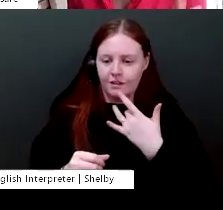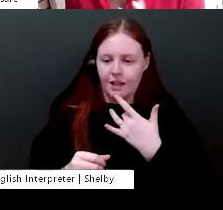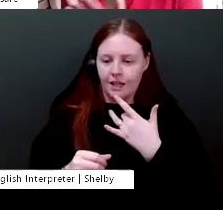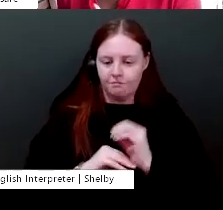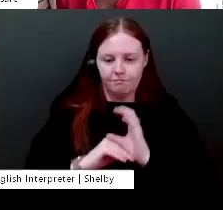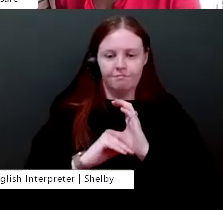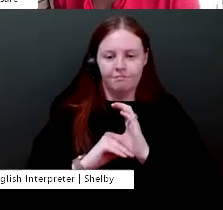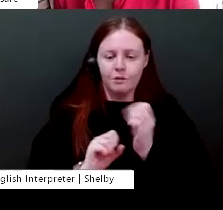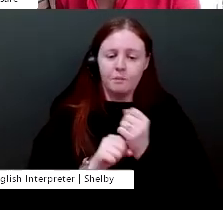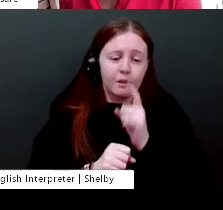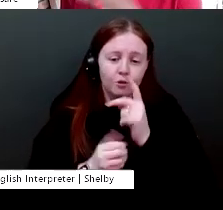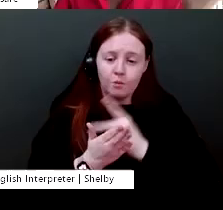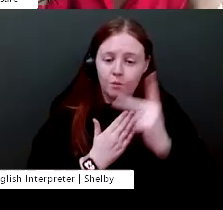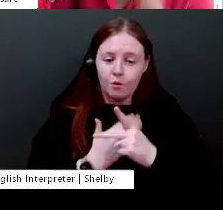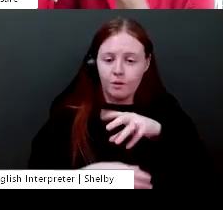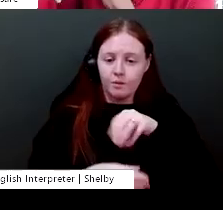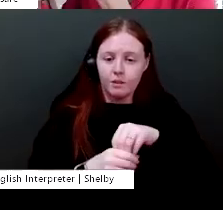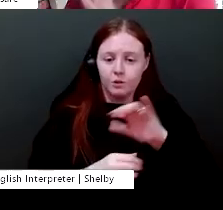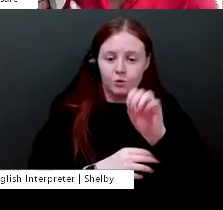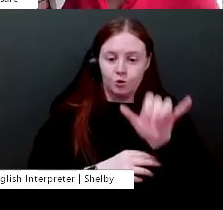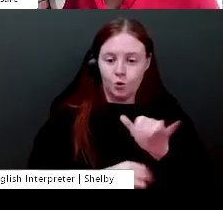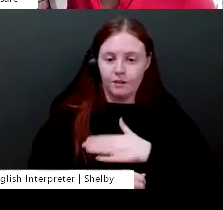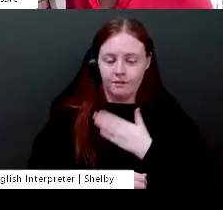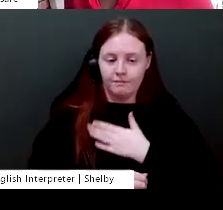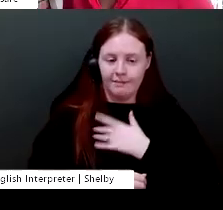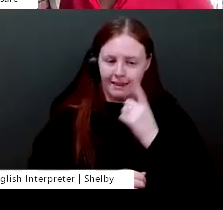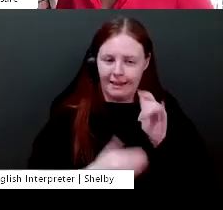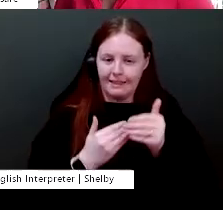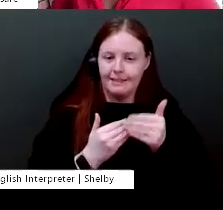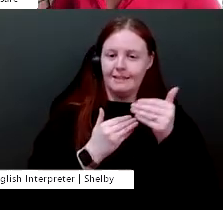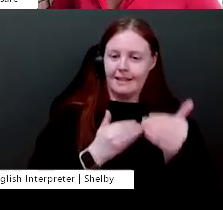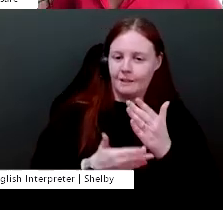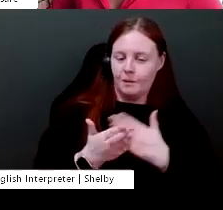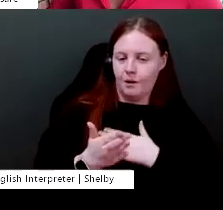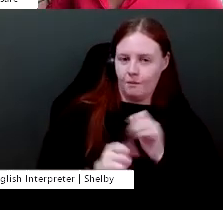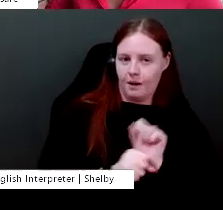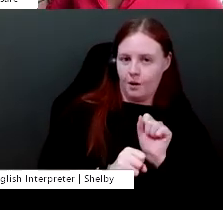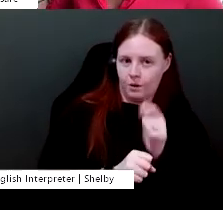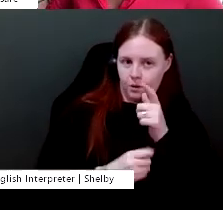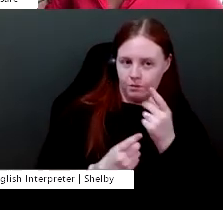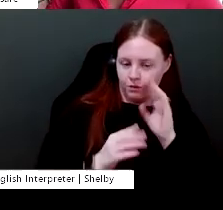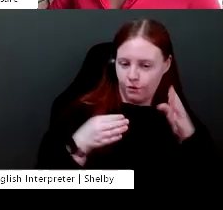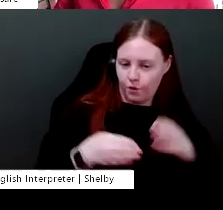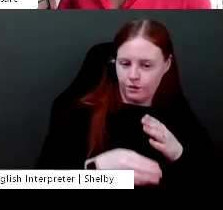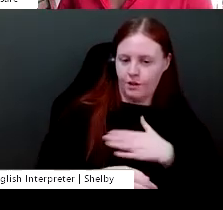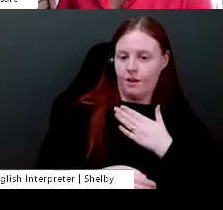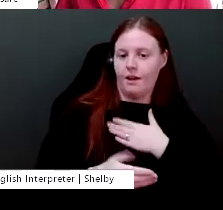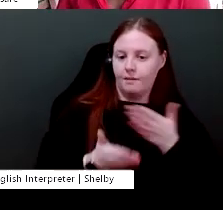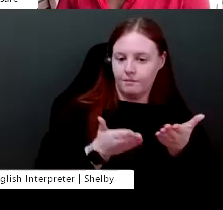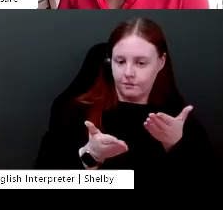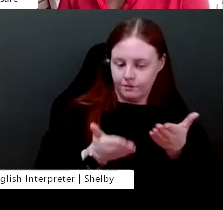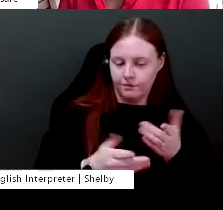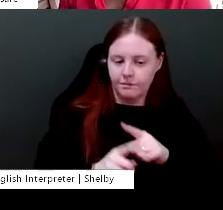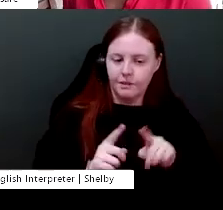joy, honestly might be like the next phase of my life. But I think that was just like a wonderful